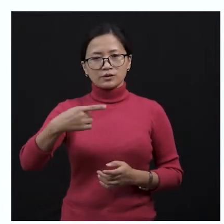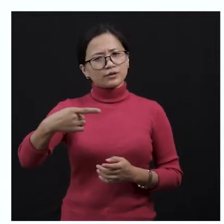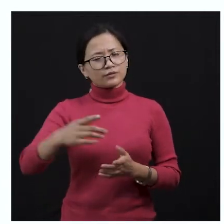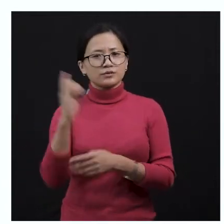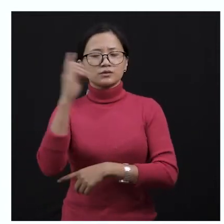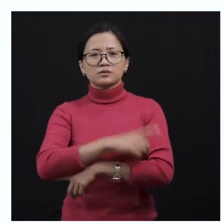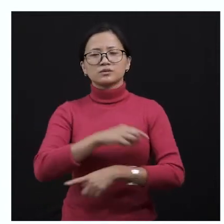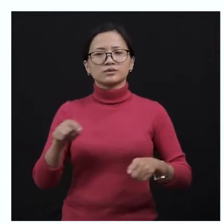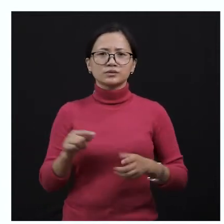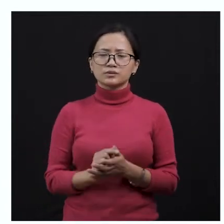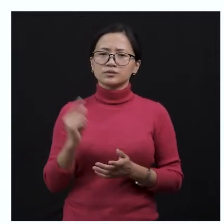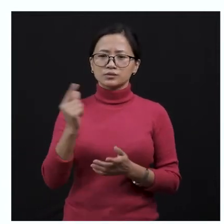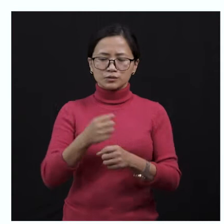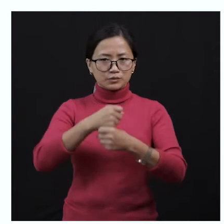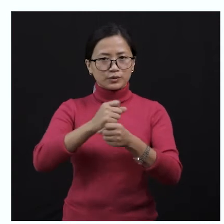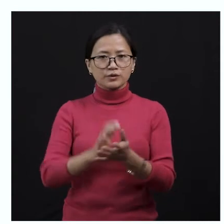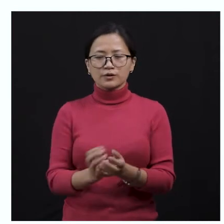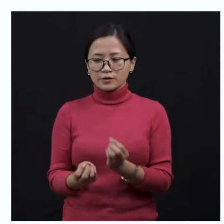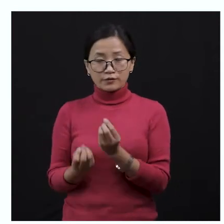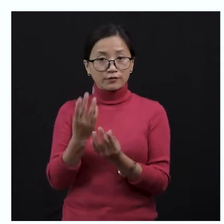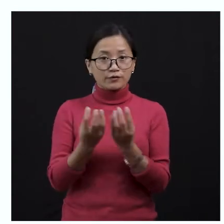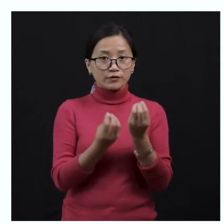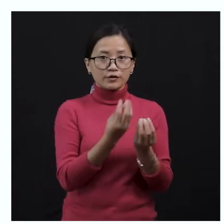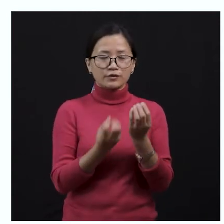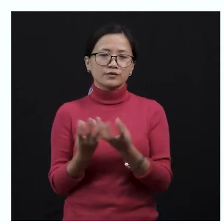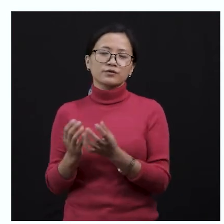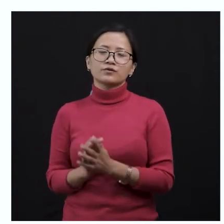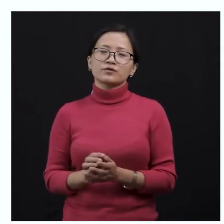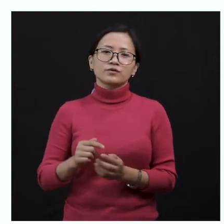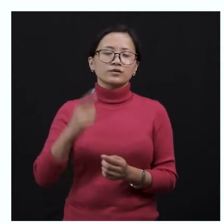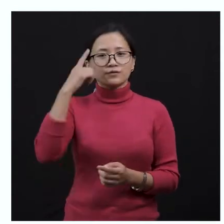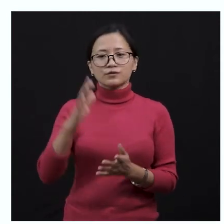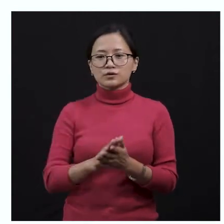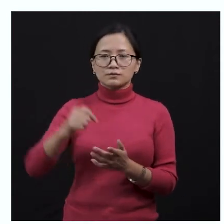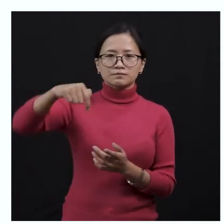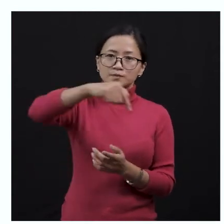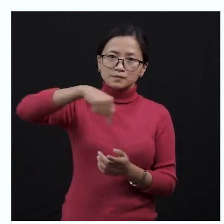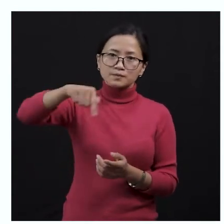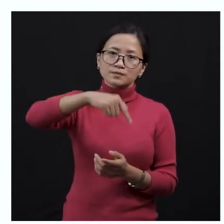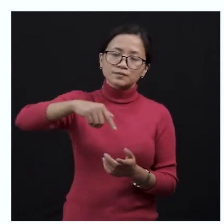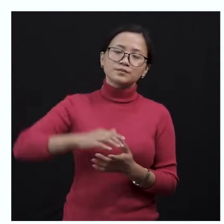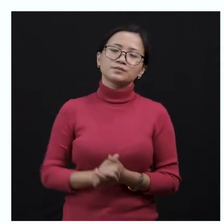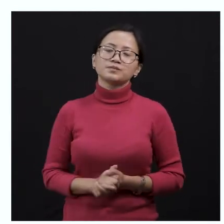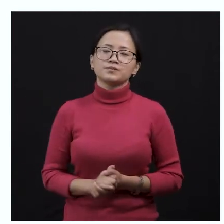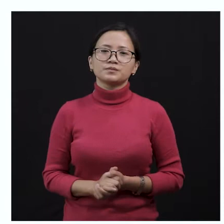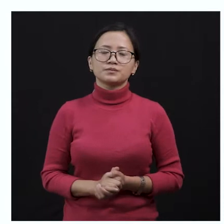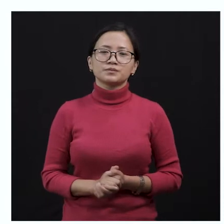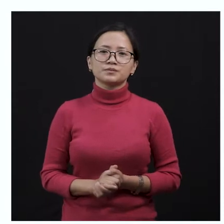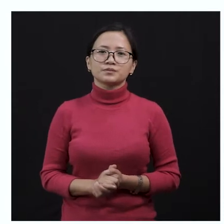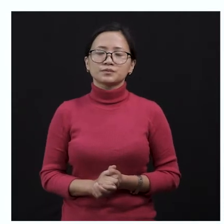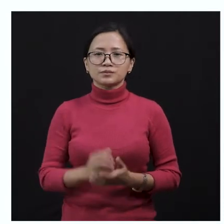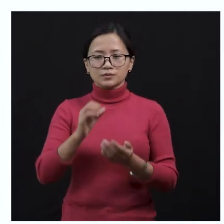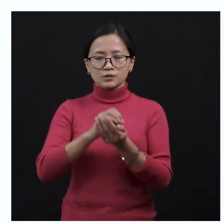familiar. We make fire for cooking, right?